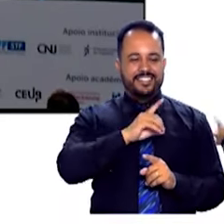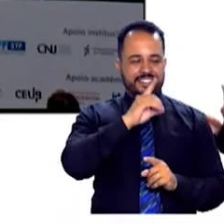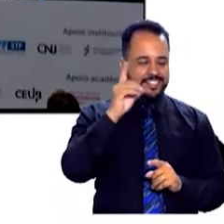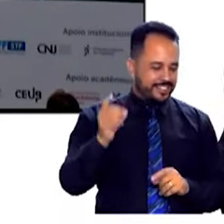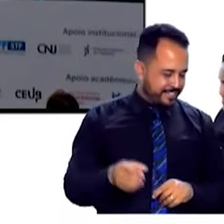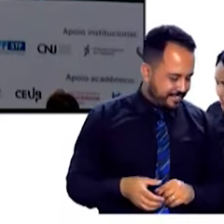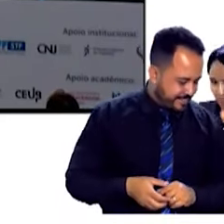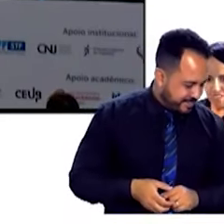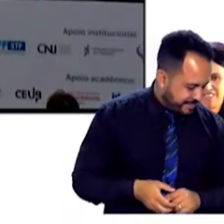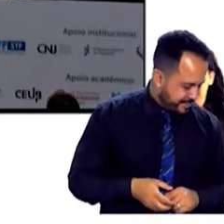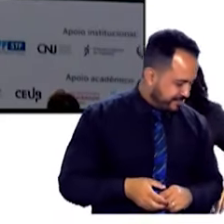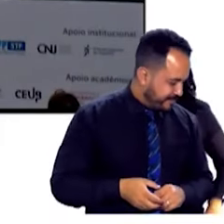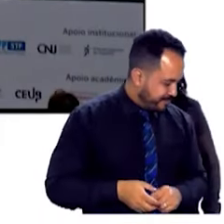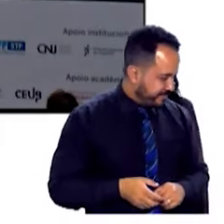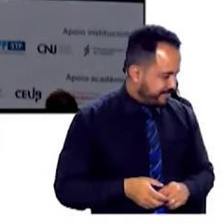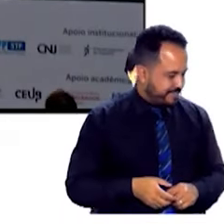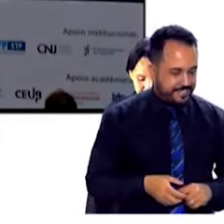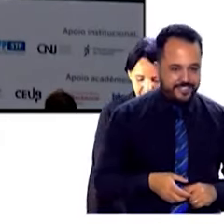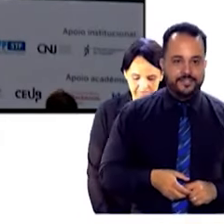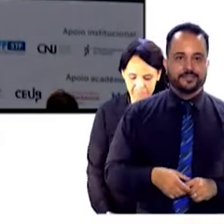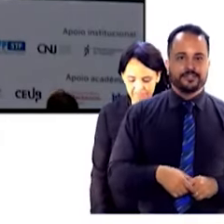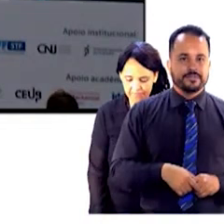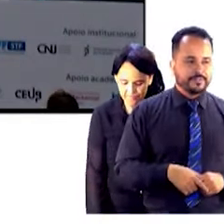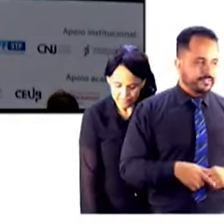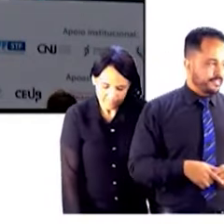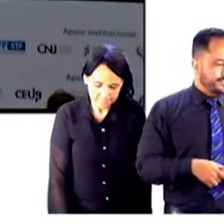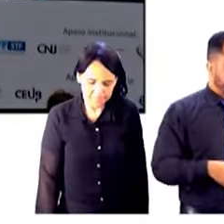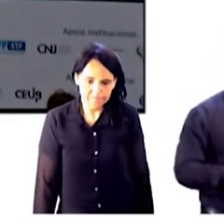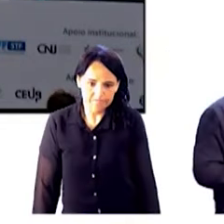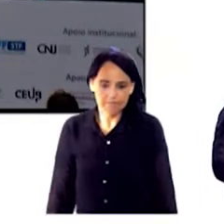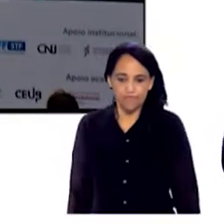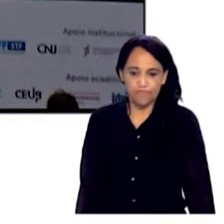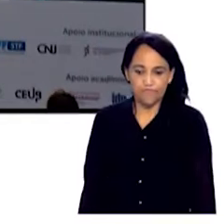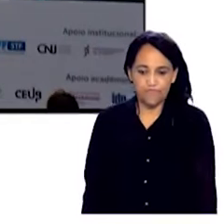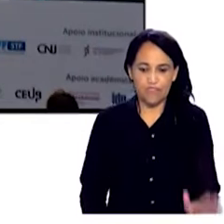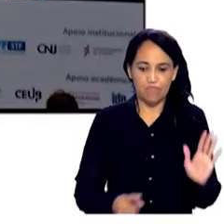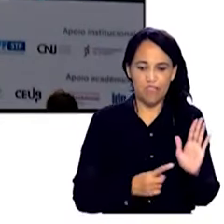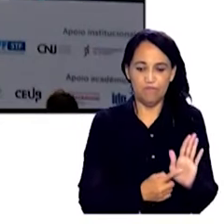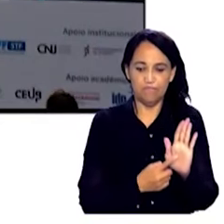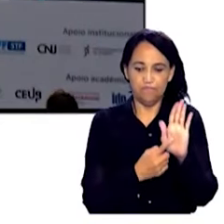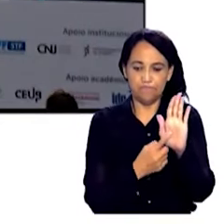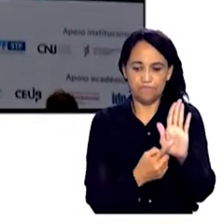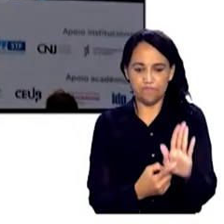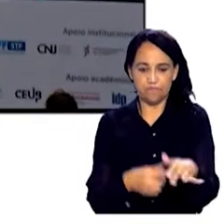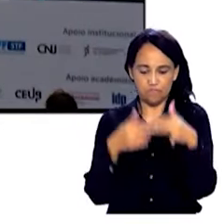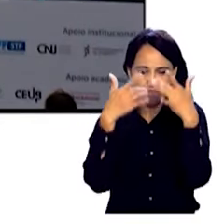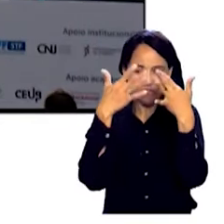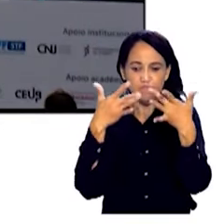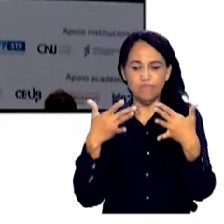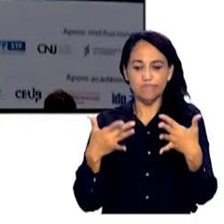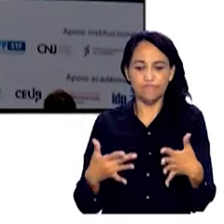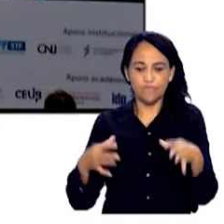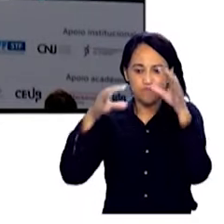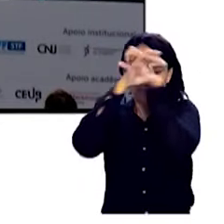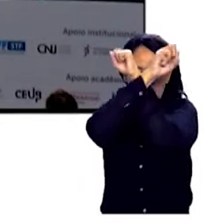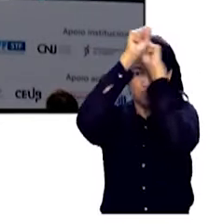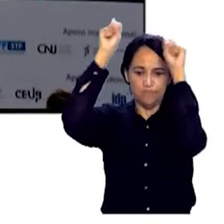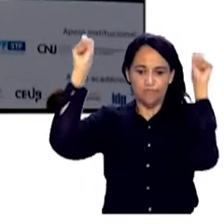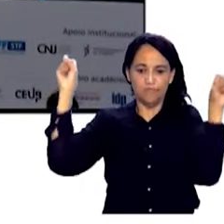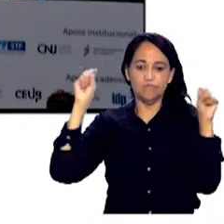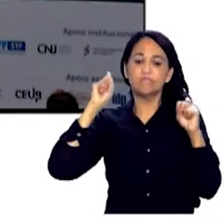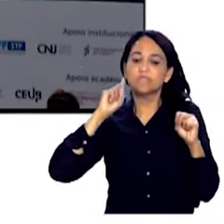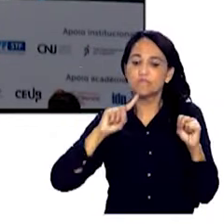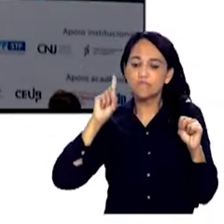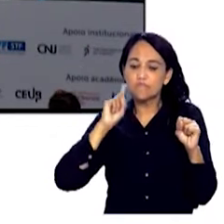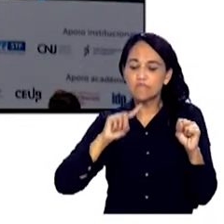my presentation describes the US Supreme court's institutional functions composition jurisdiction